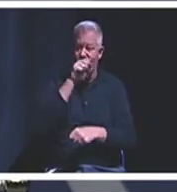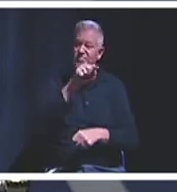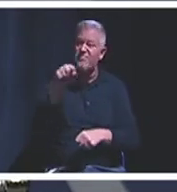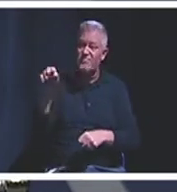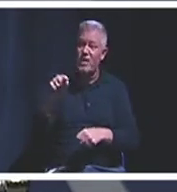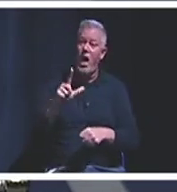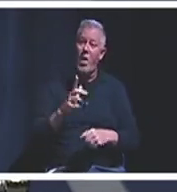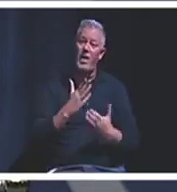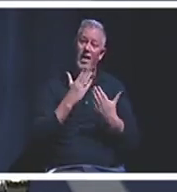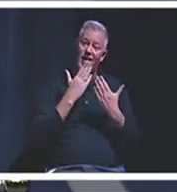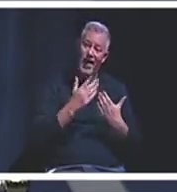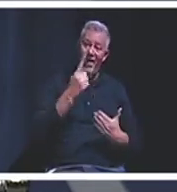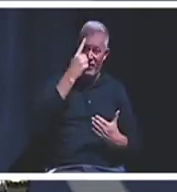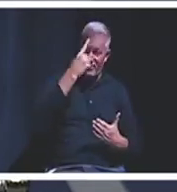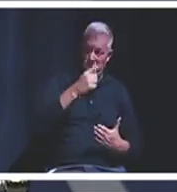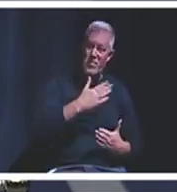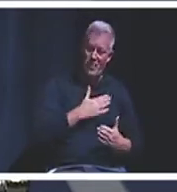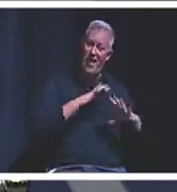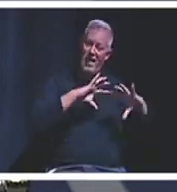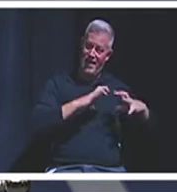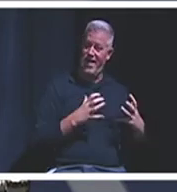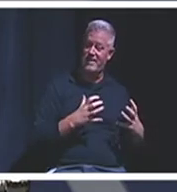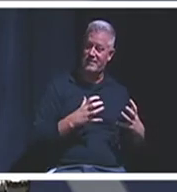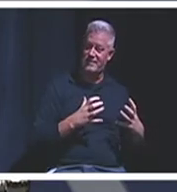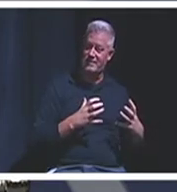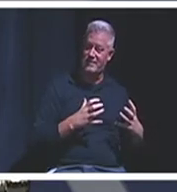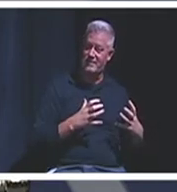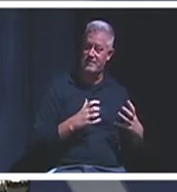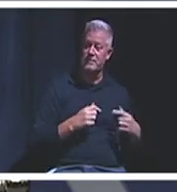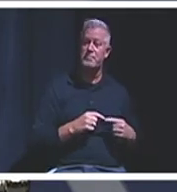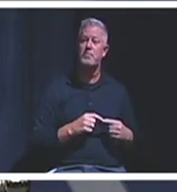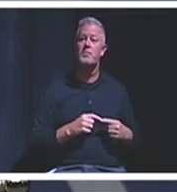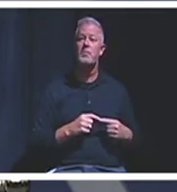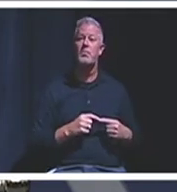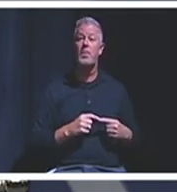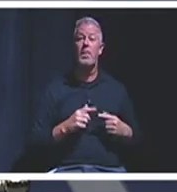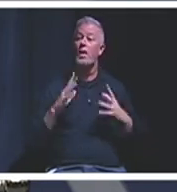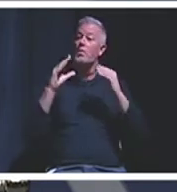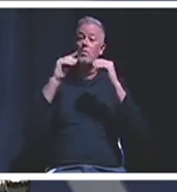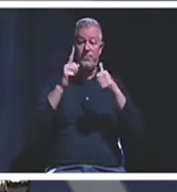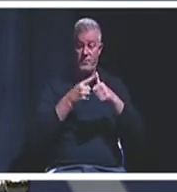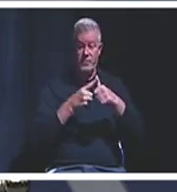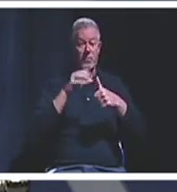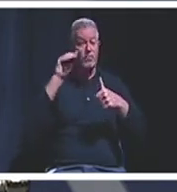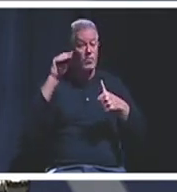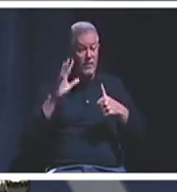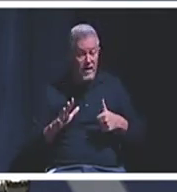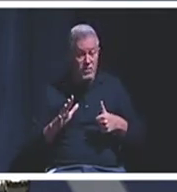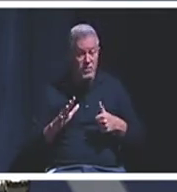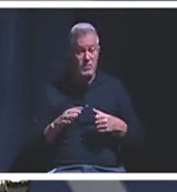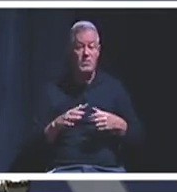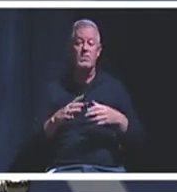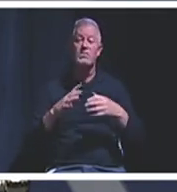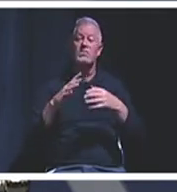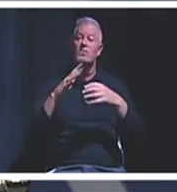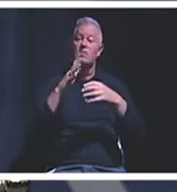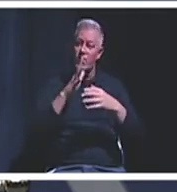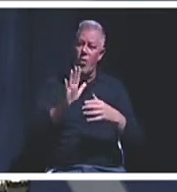fellow graduates. Thank you to all our professors for imparting